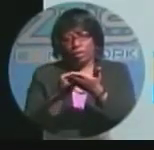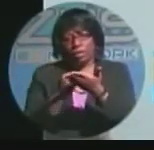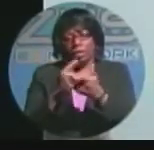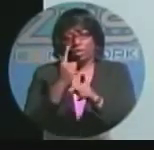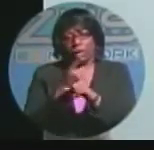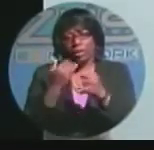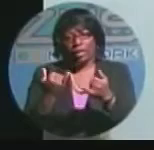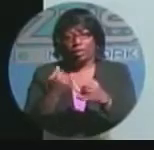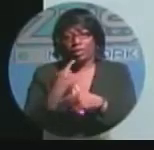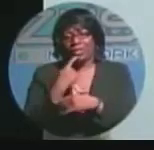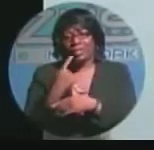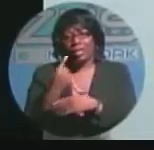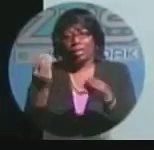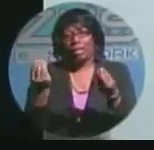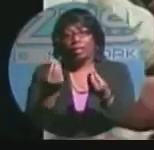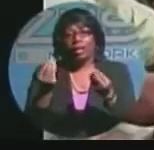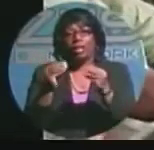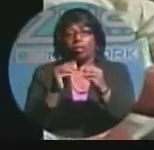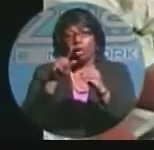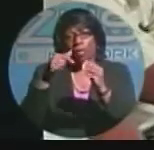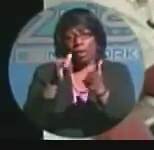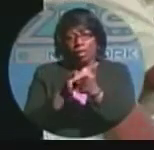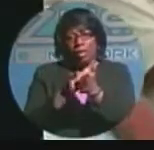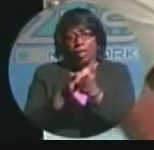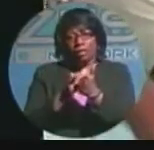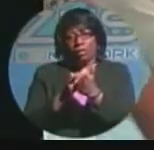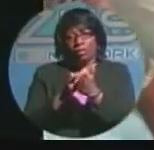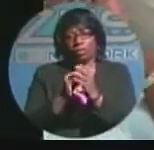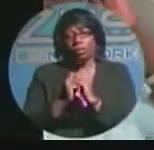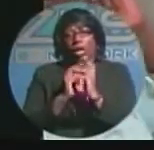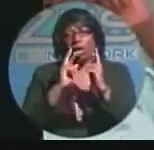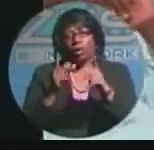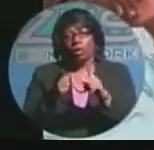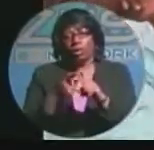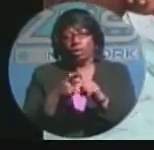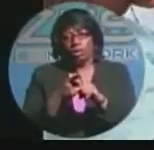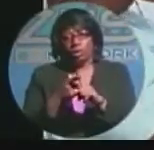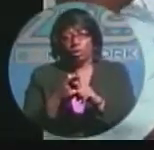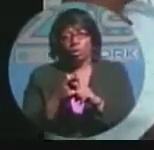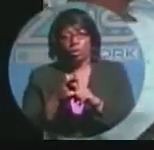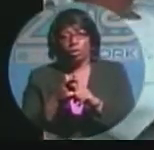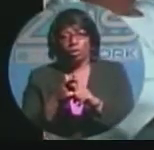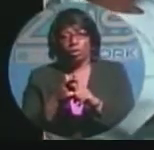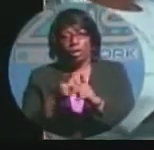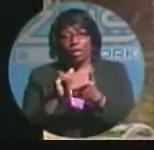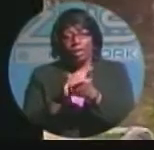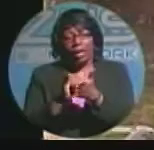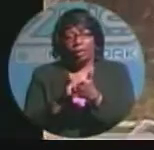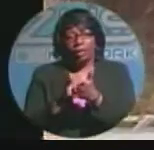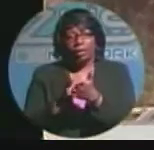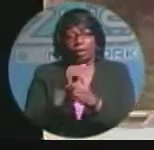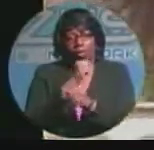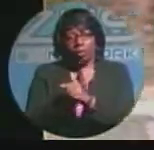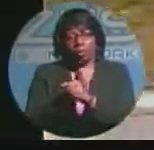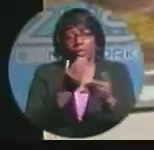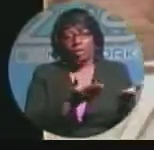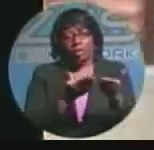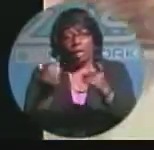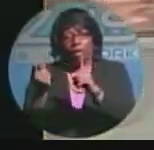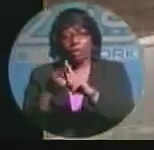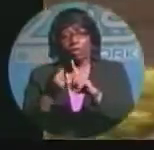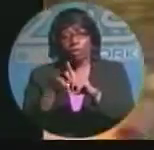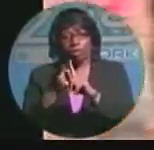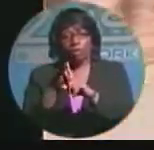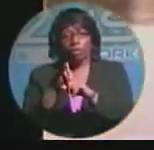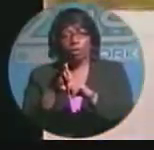say any more than that at this point in time. According to BEC's chairman Leslie Miller, that worker has since been airlifted to the capital and is